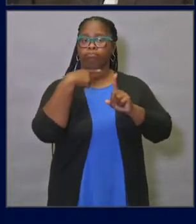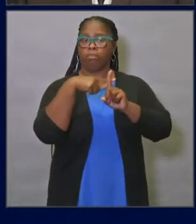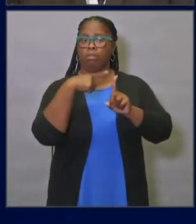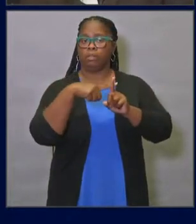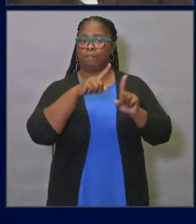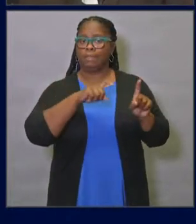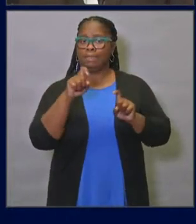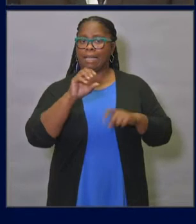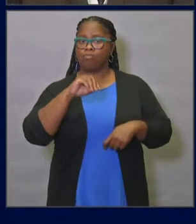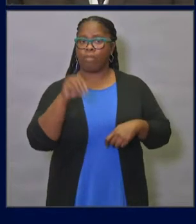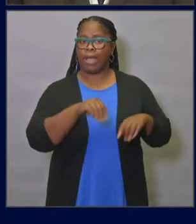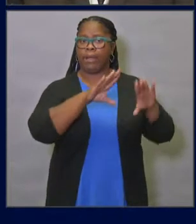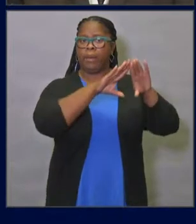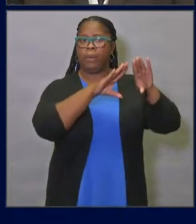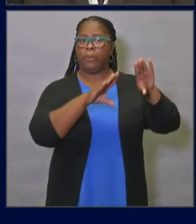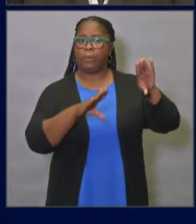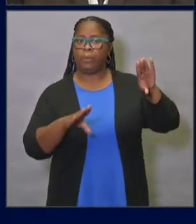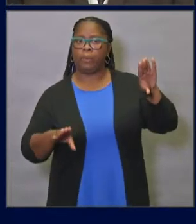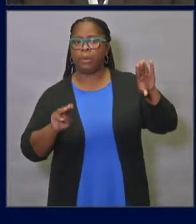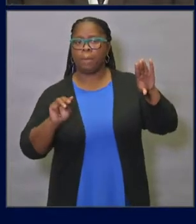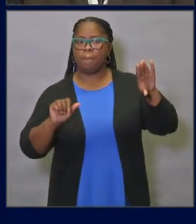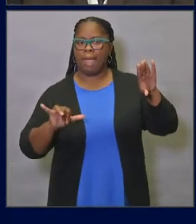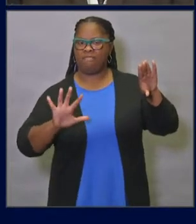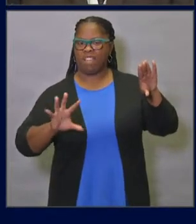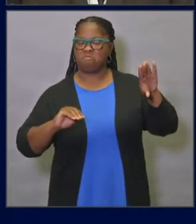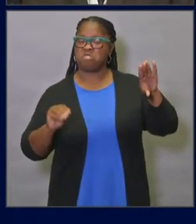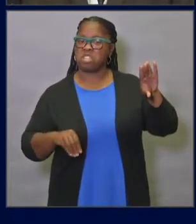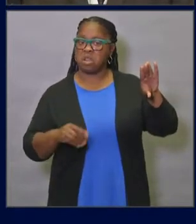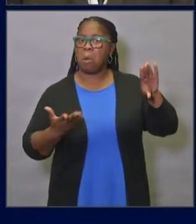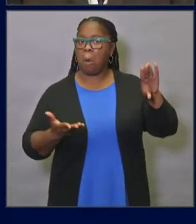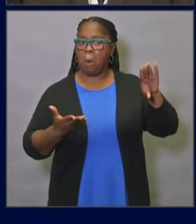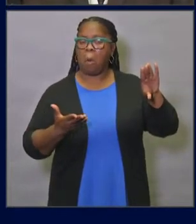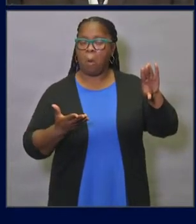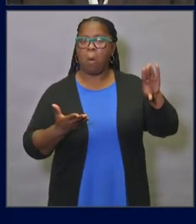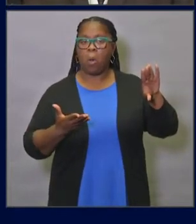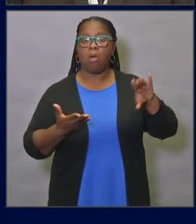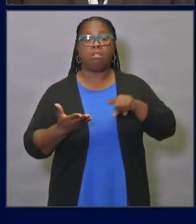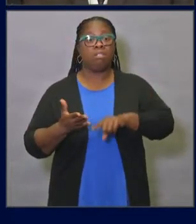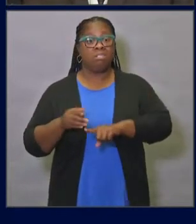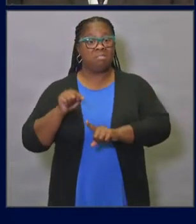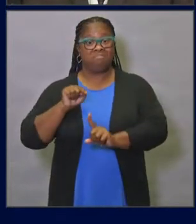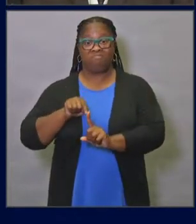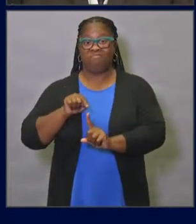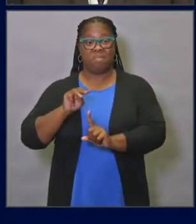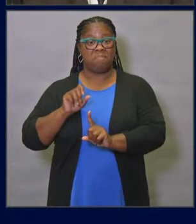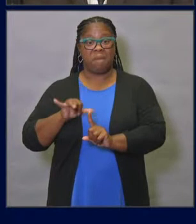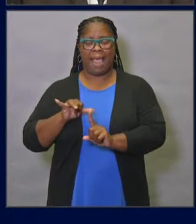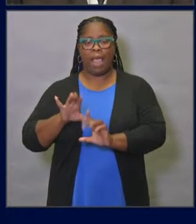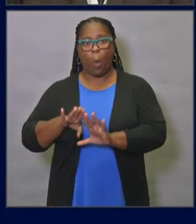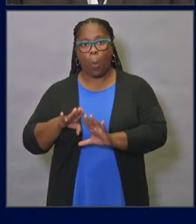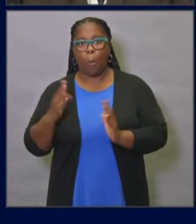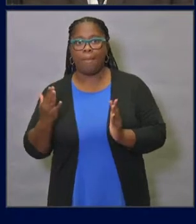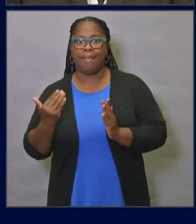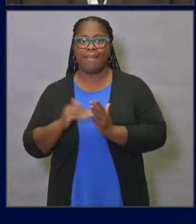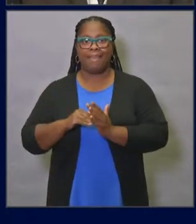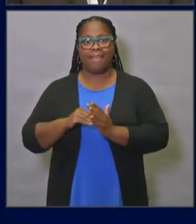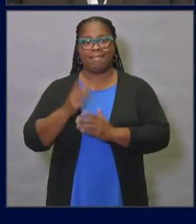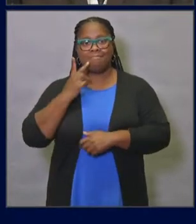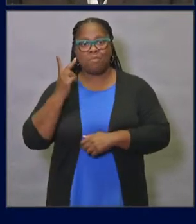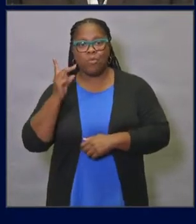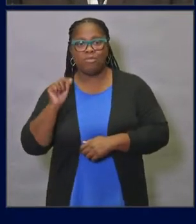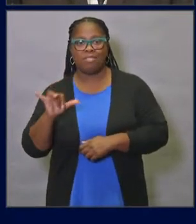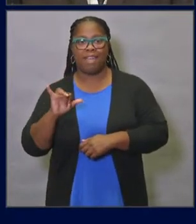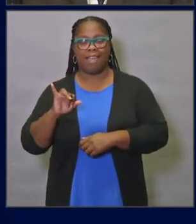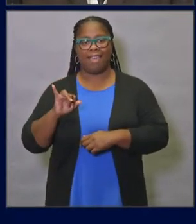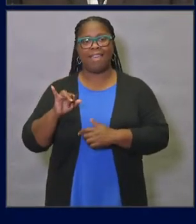May. Unfortunately, by mid-July, after reopenings and holidays, where we saw many people in crowds, the positivity